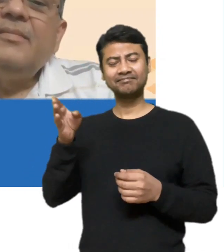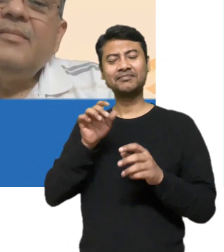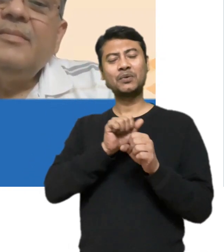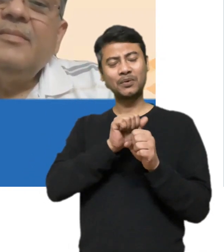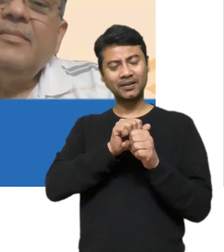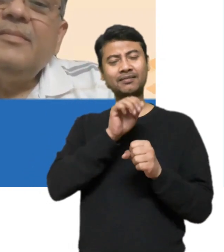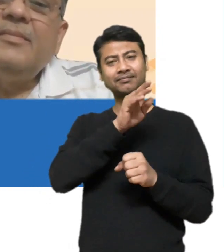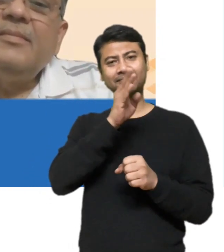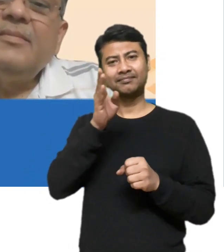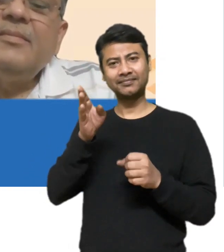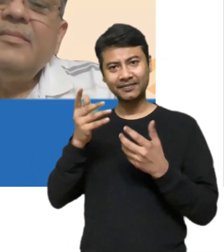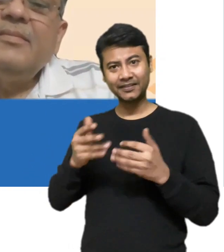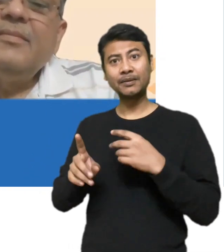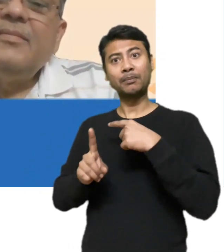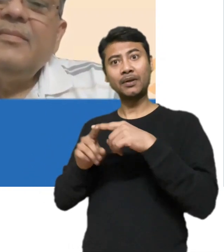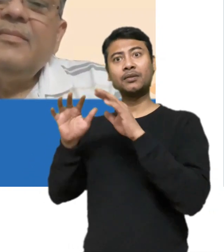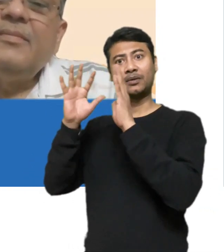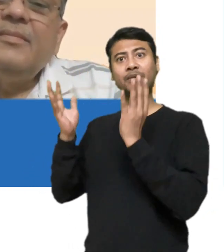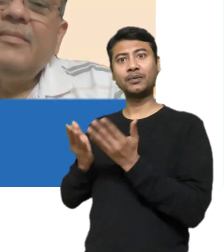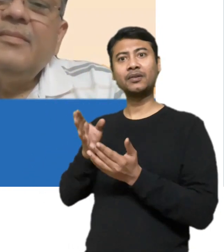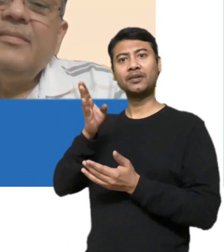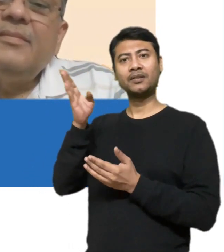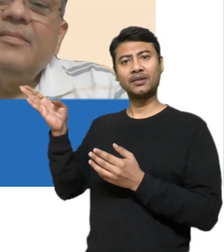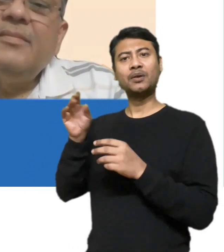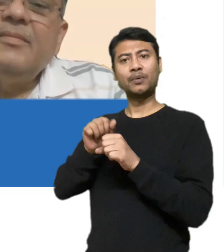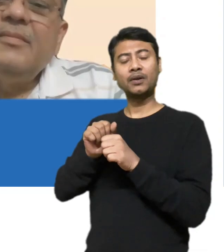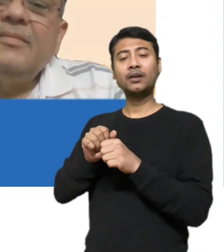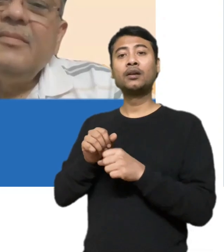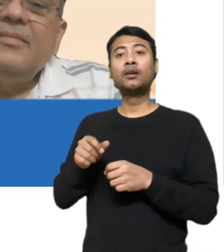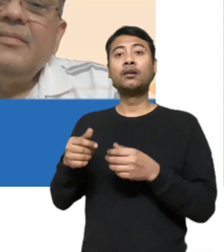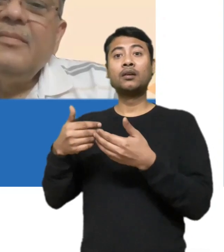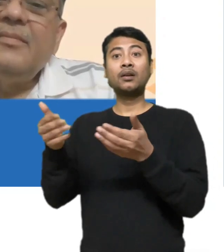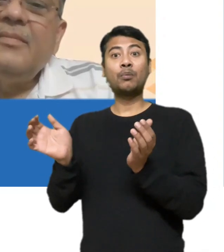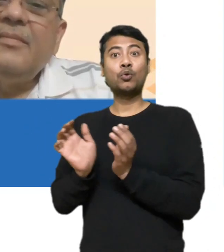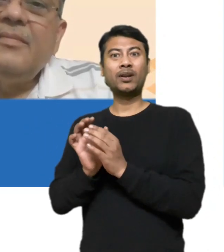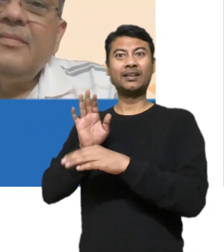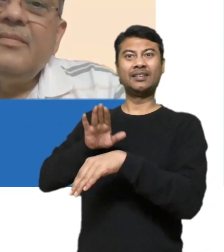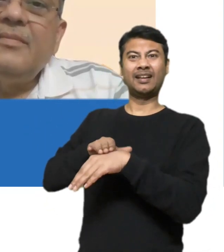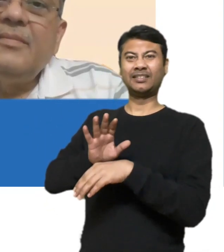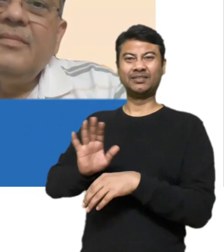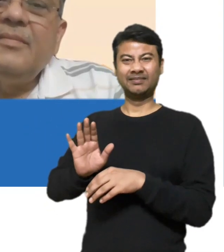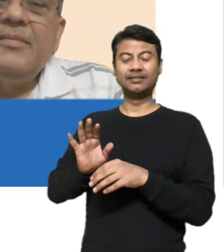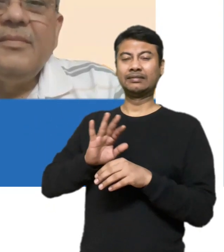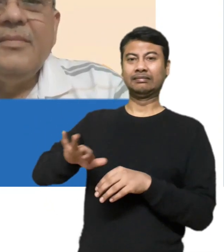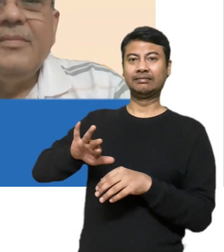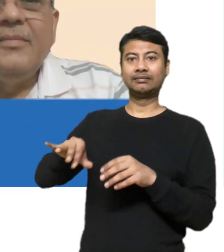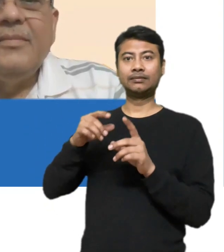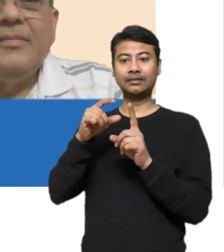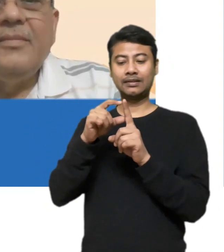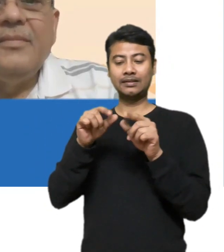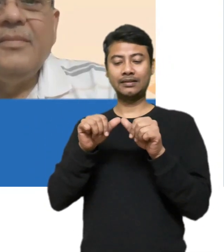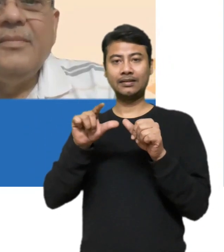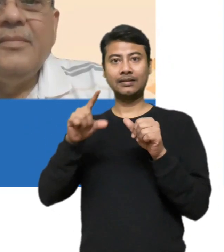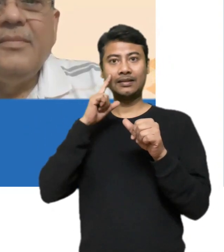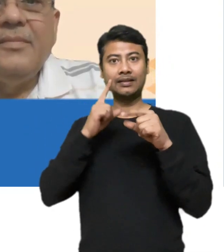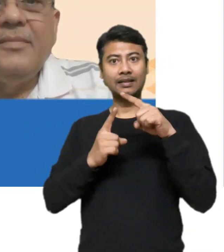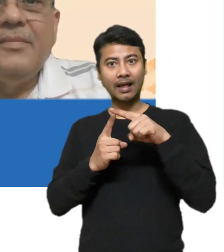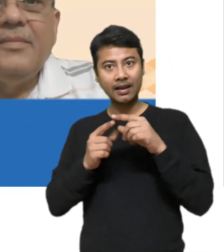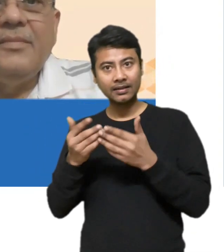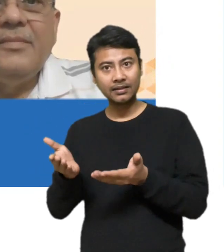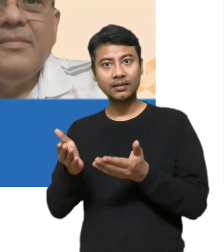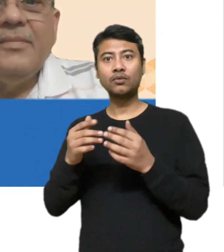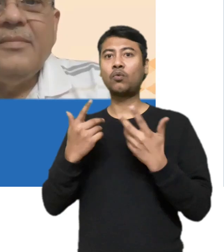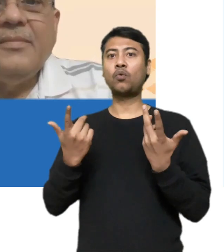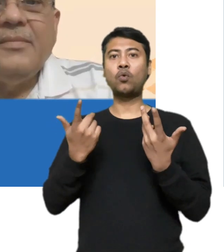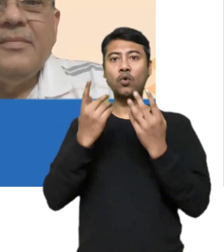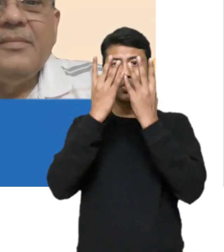what I found is whether I was working with Dalit people, or whether I was working with tribal people, or whether I was working with,